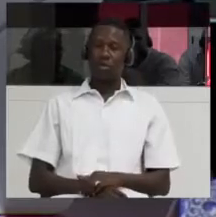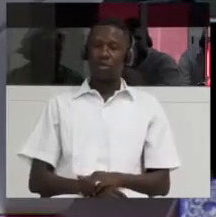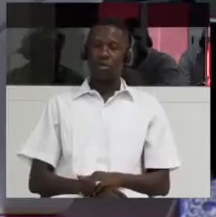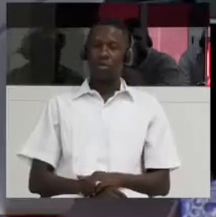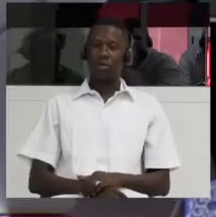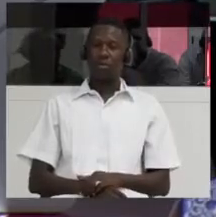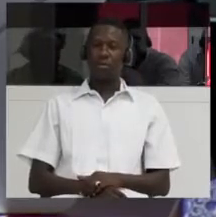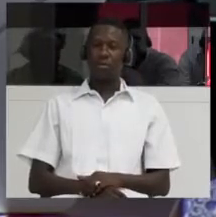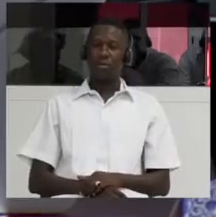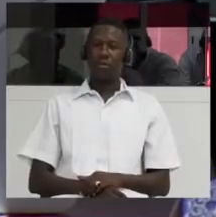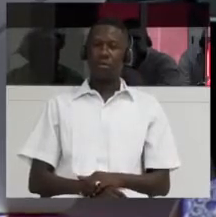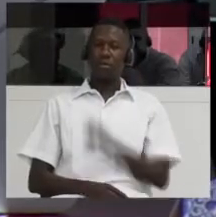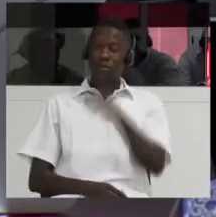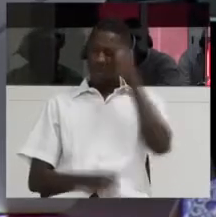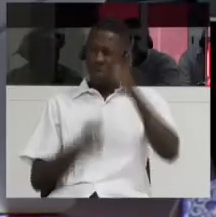July 21st,